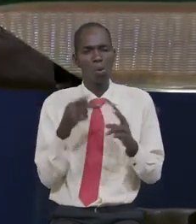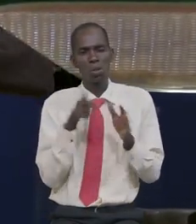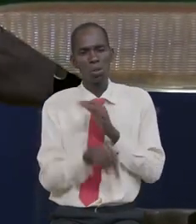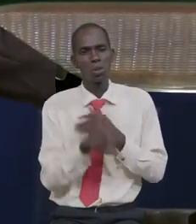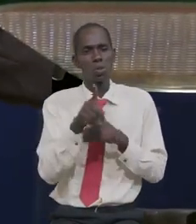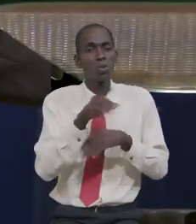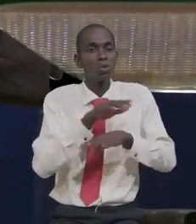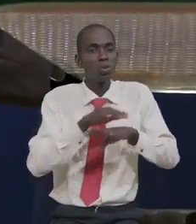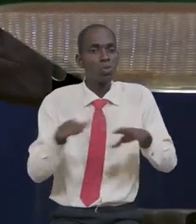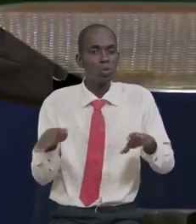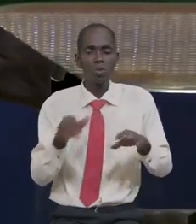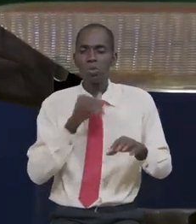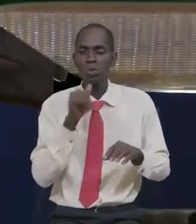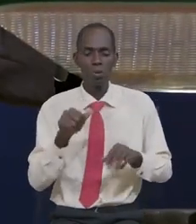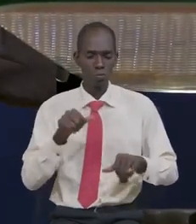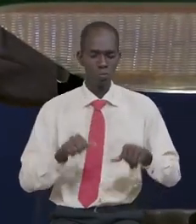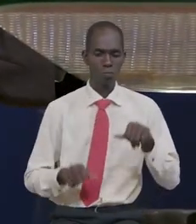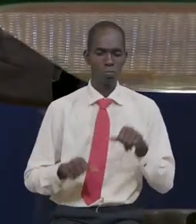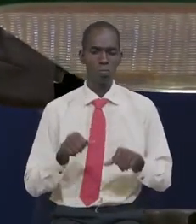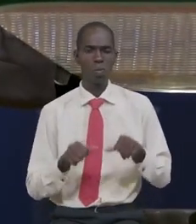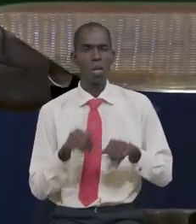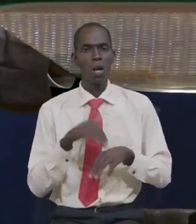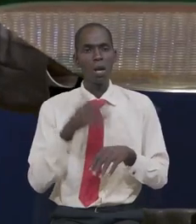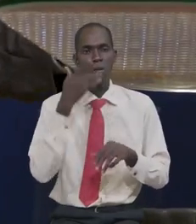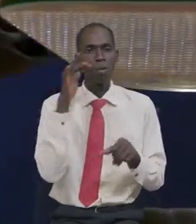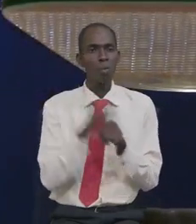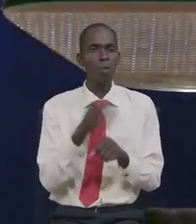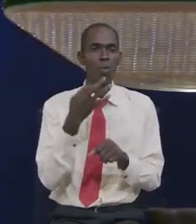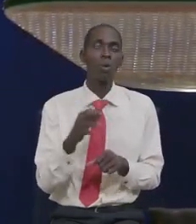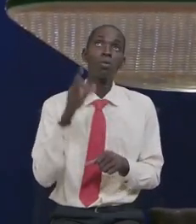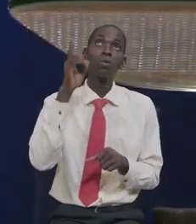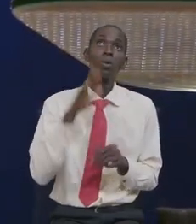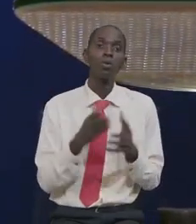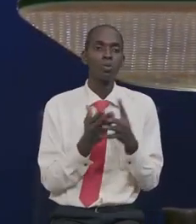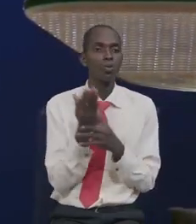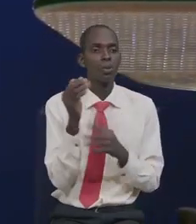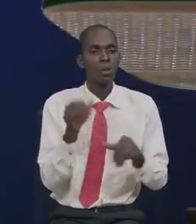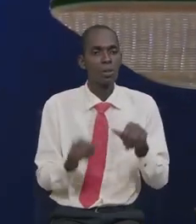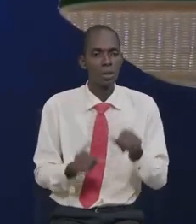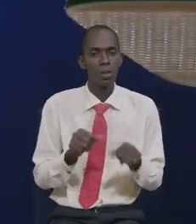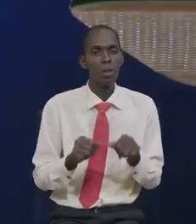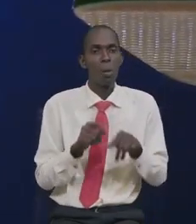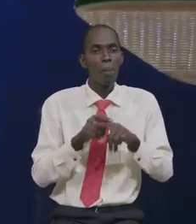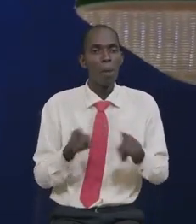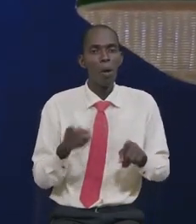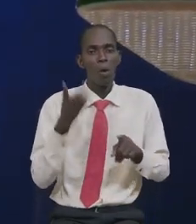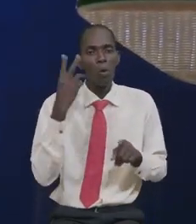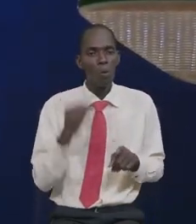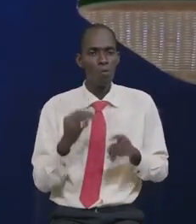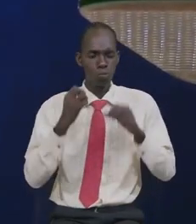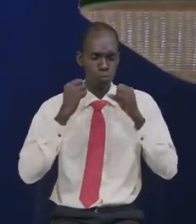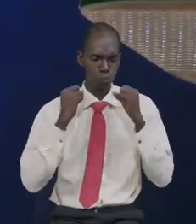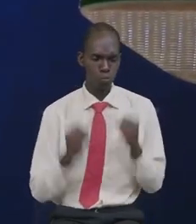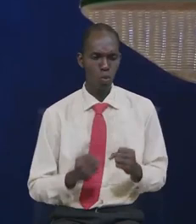not stagger at the promise of God through unbelief, but was strong in